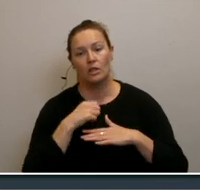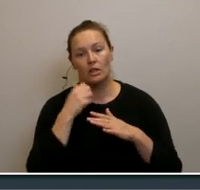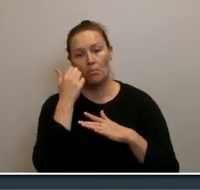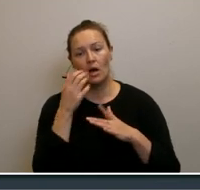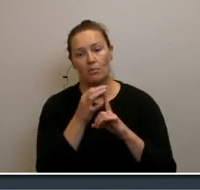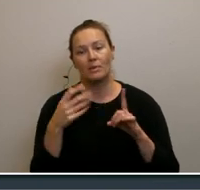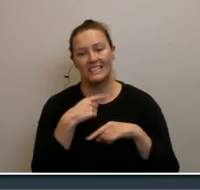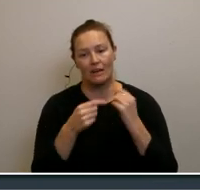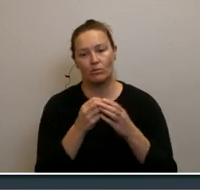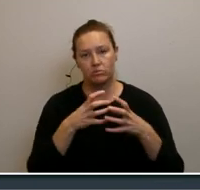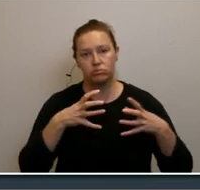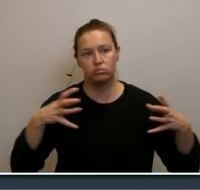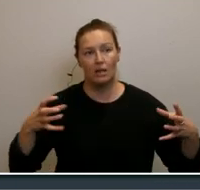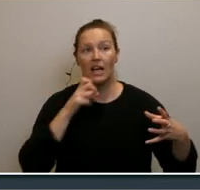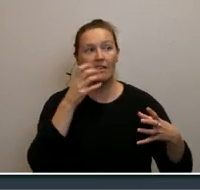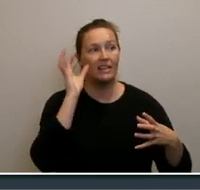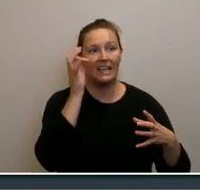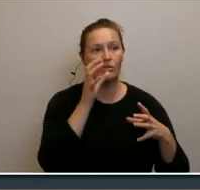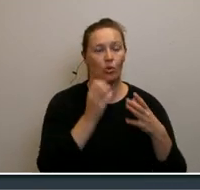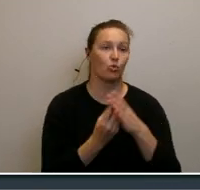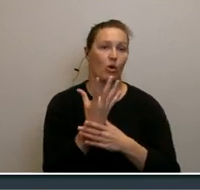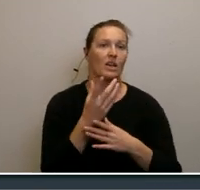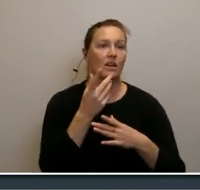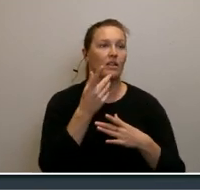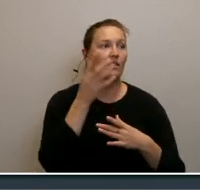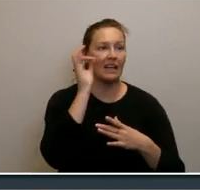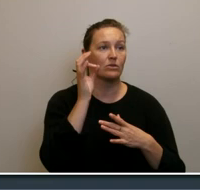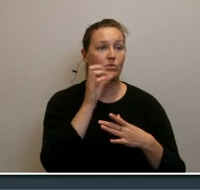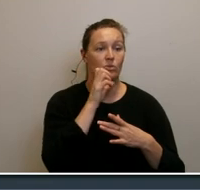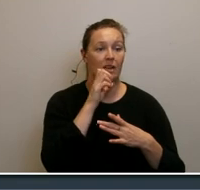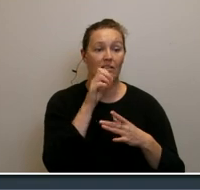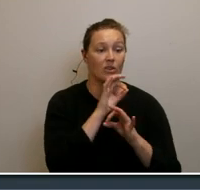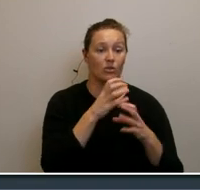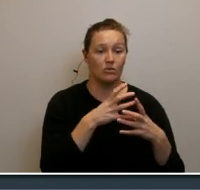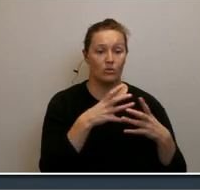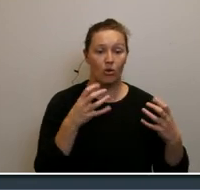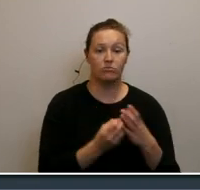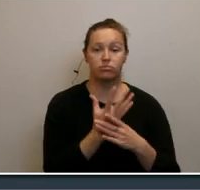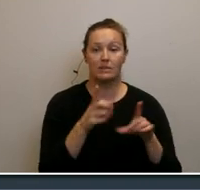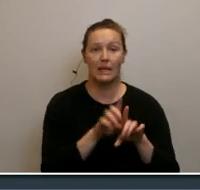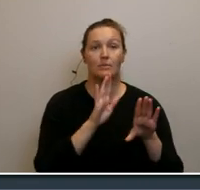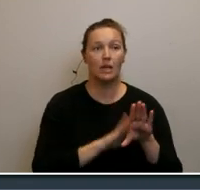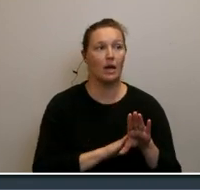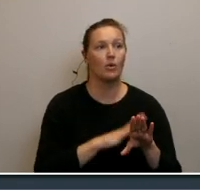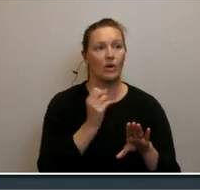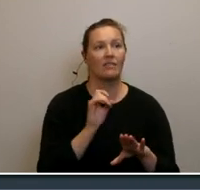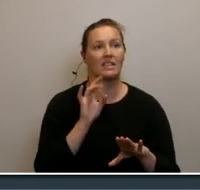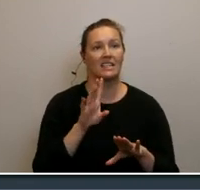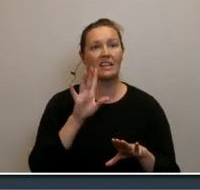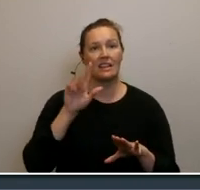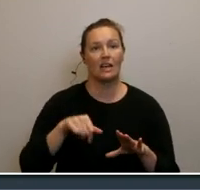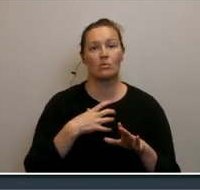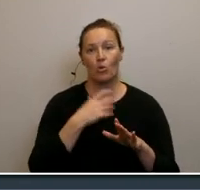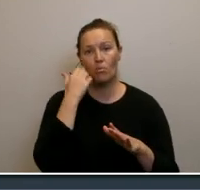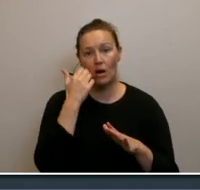grow, and if you as a council do not grow with it, then we have some issues. With over 10,000 more Māori in 2031